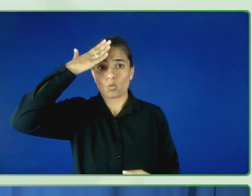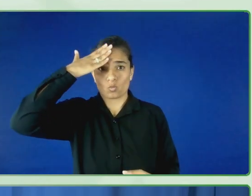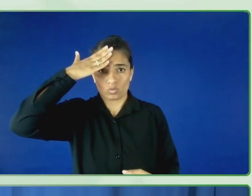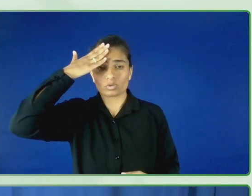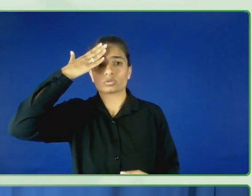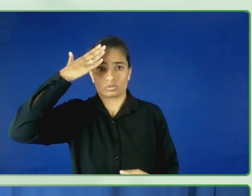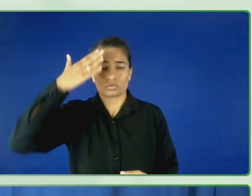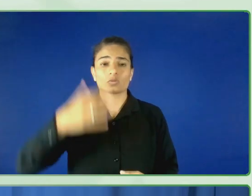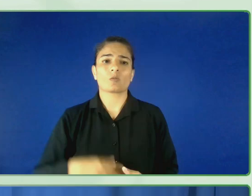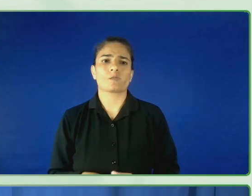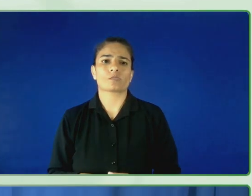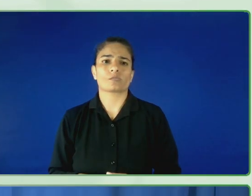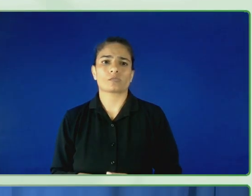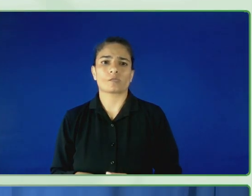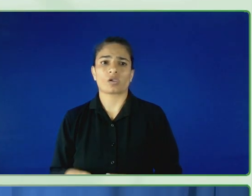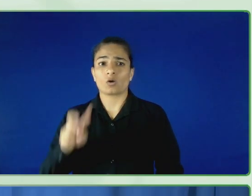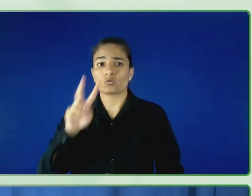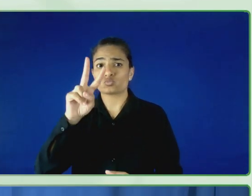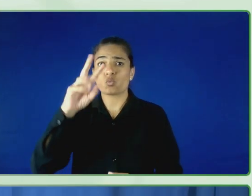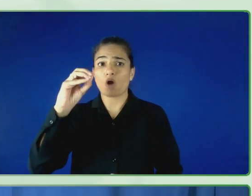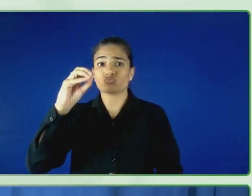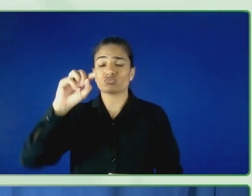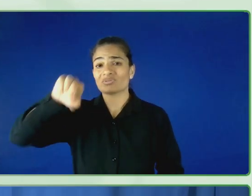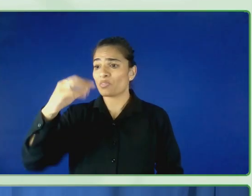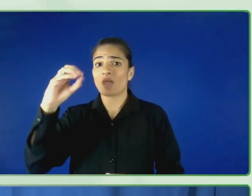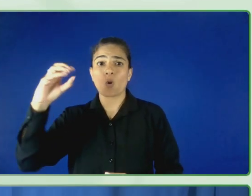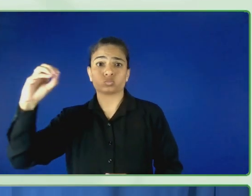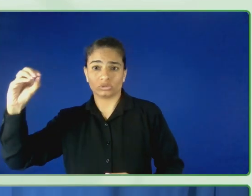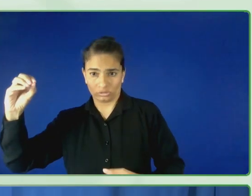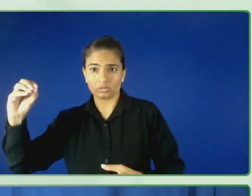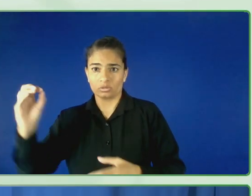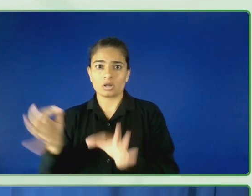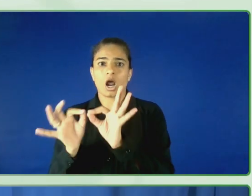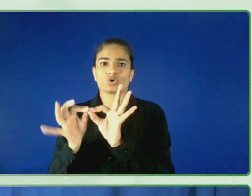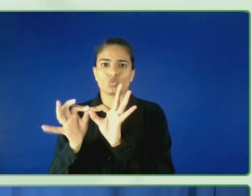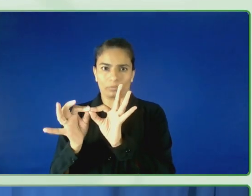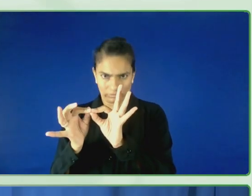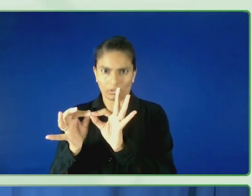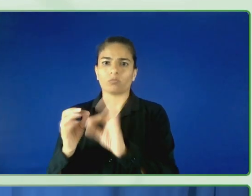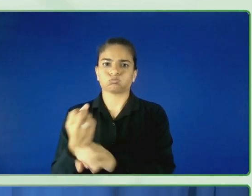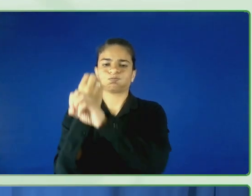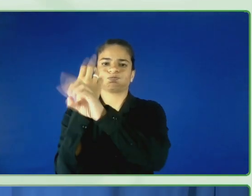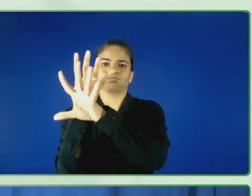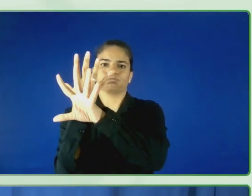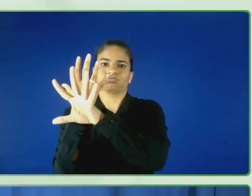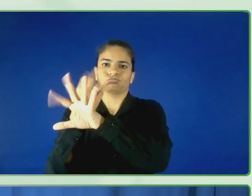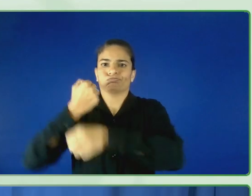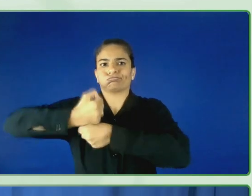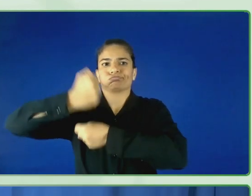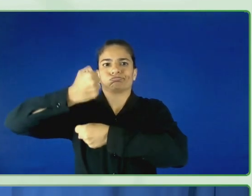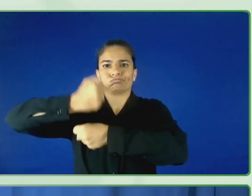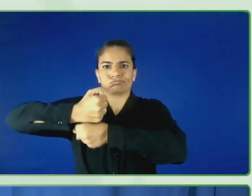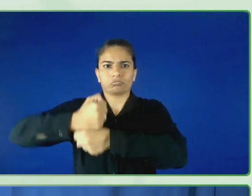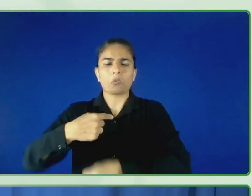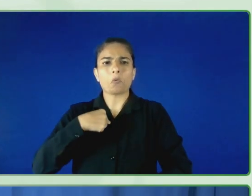200,000 of the interpretations made online by our interpreters, we understood how difficult it